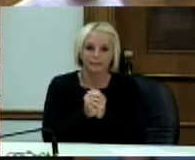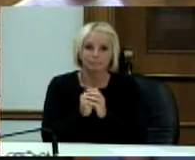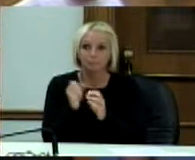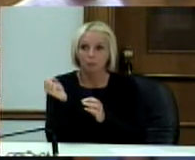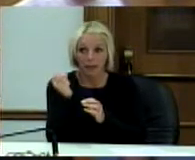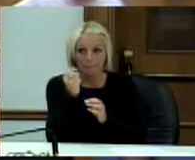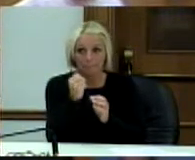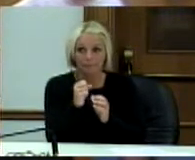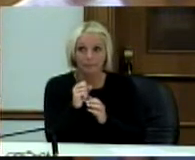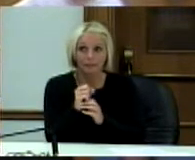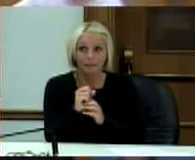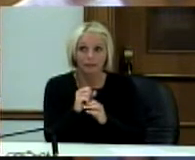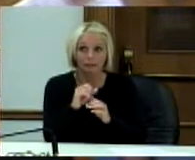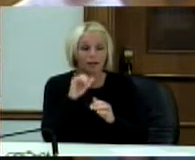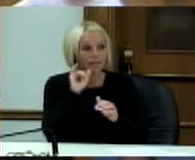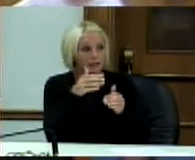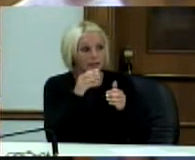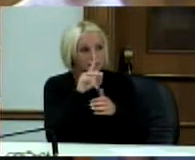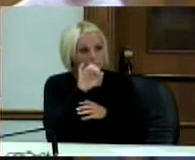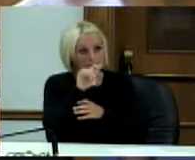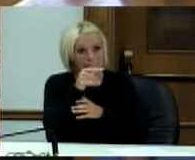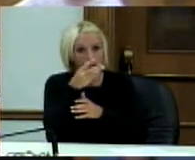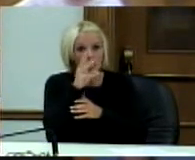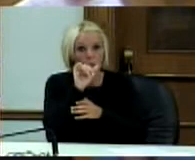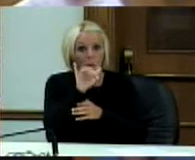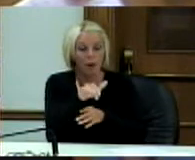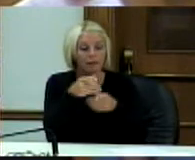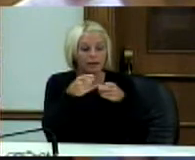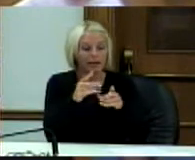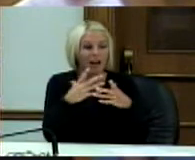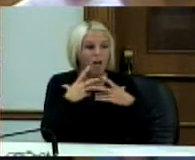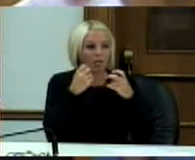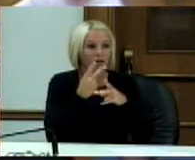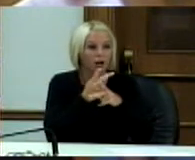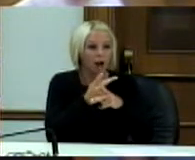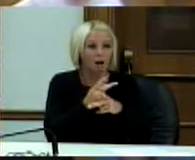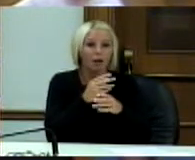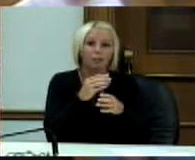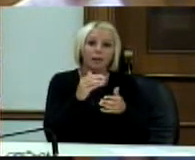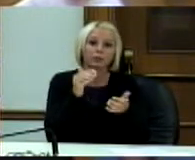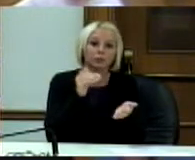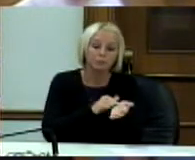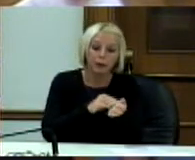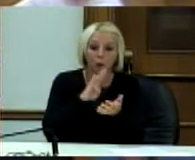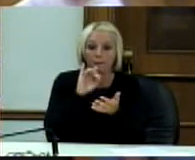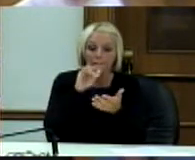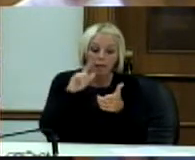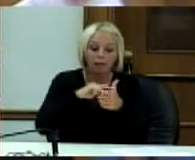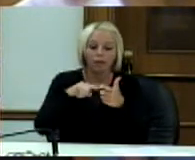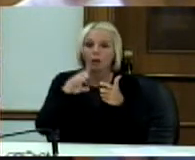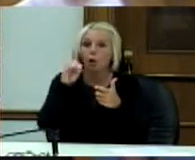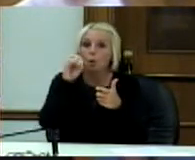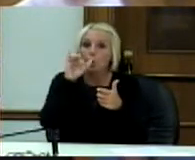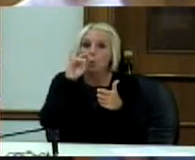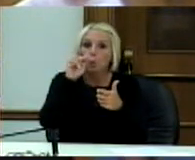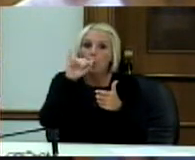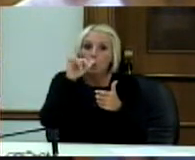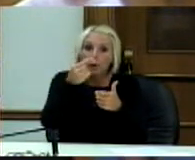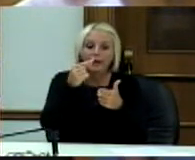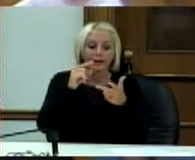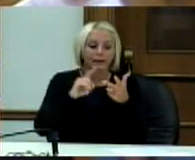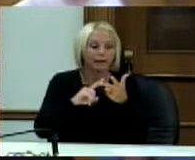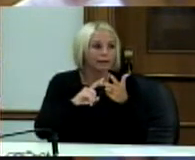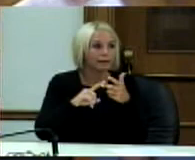yeah. So that's that's the pathway. And in healthcare, there's medical billing and coding. There's other opportunities